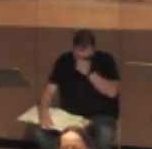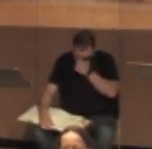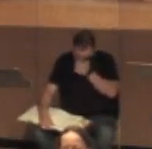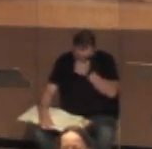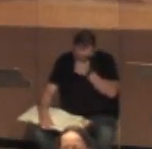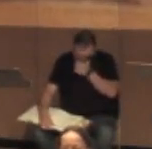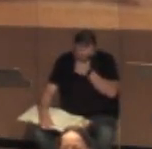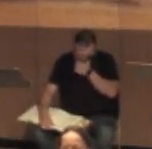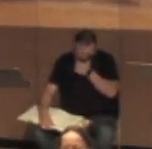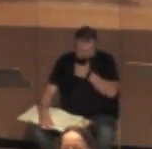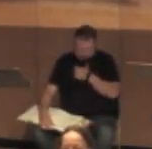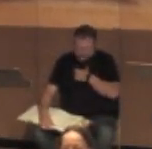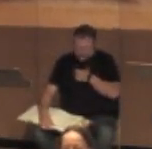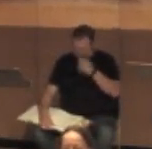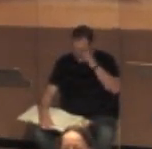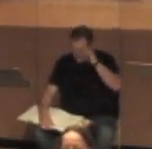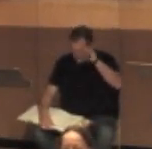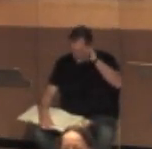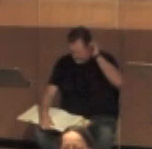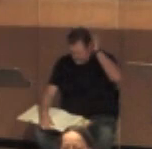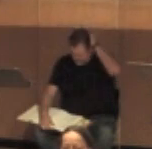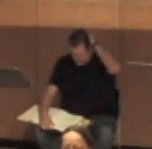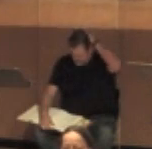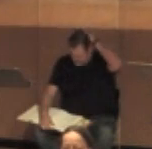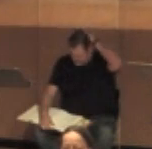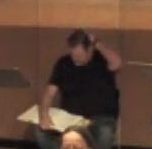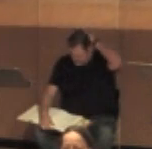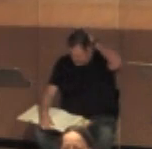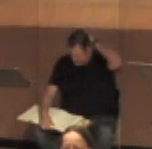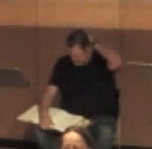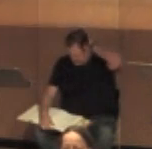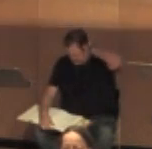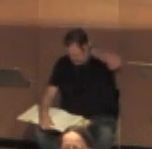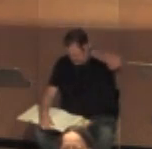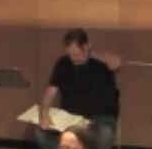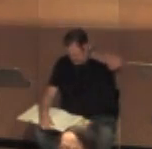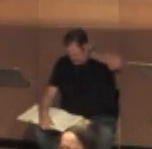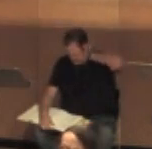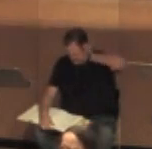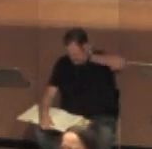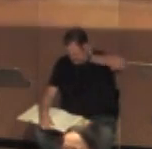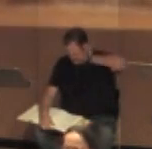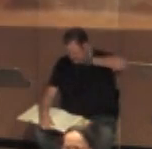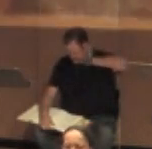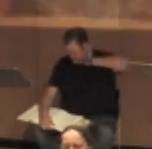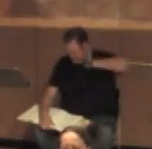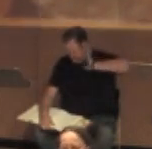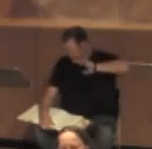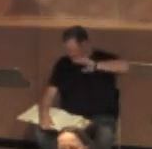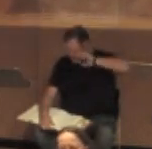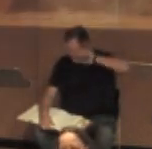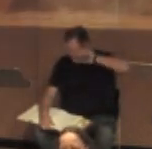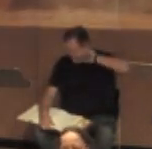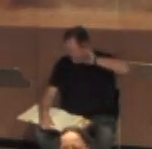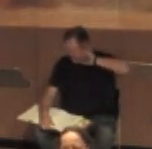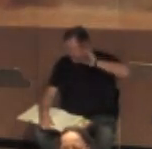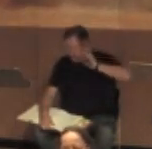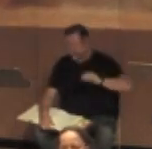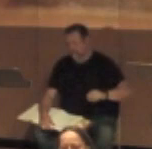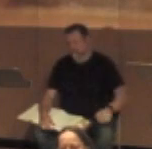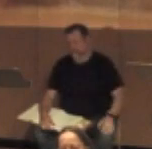anything yeah nothing was the matter was there yeah